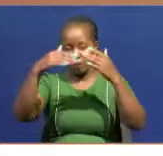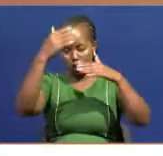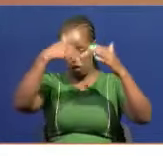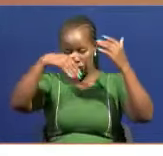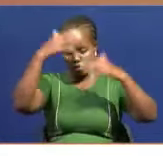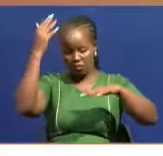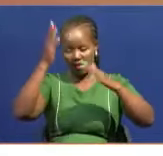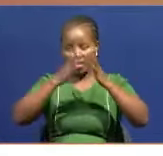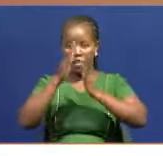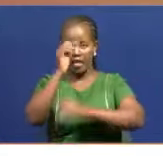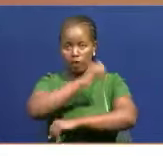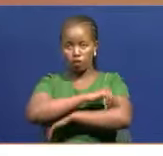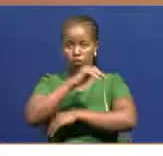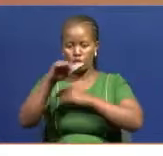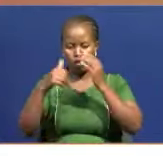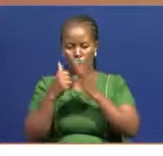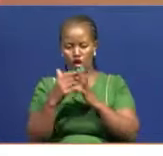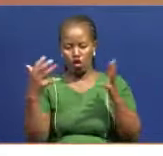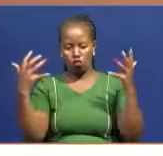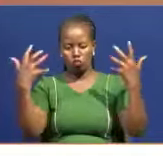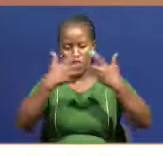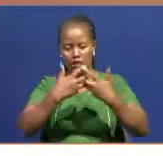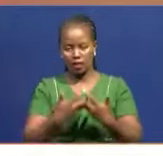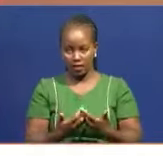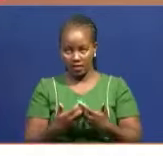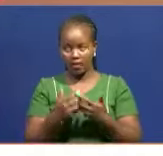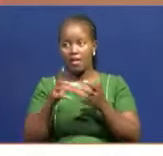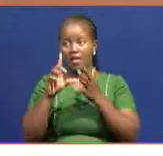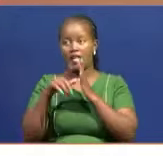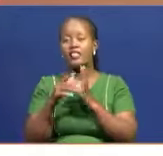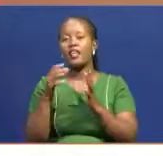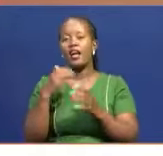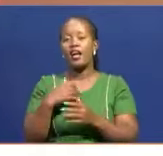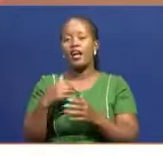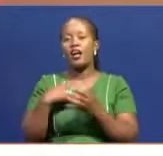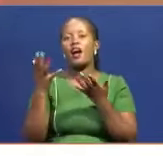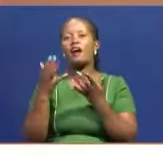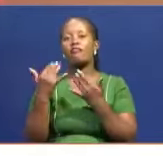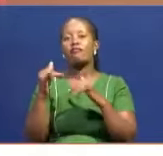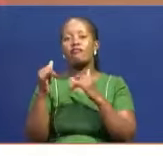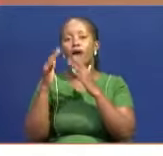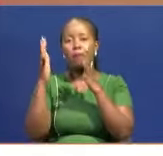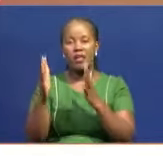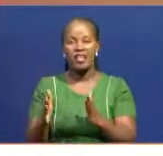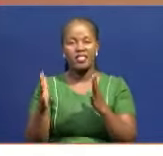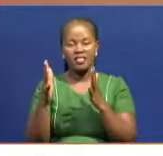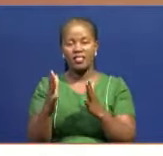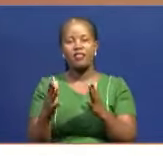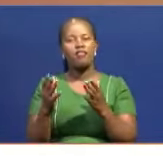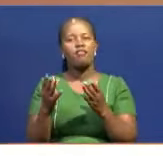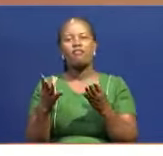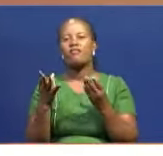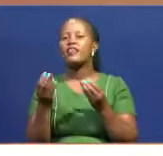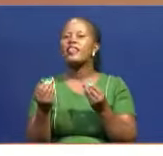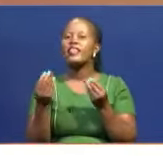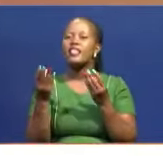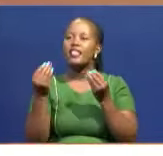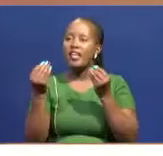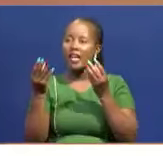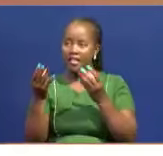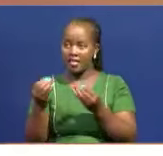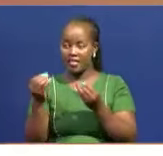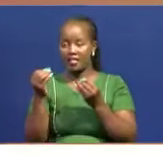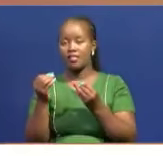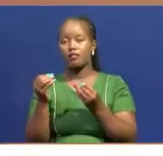all together, then if they are producing players through their pathway, then it makes it easier to track players across the country